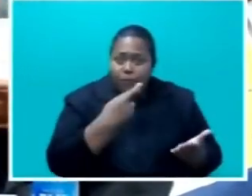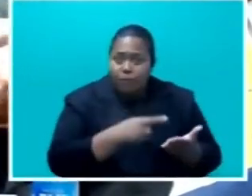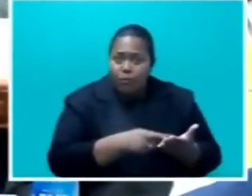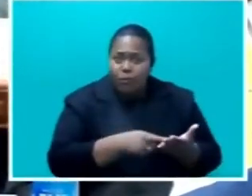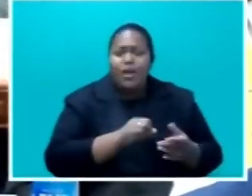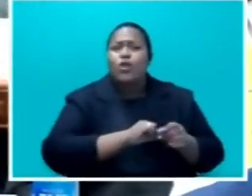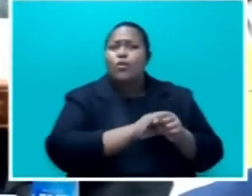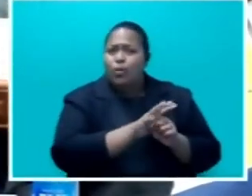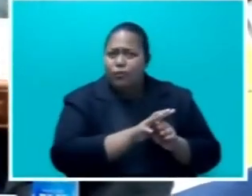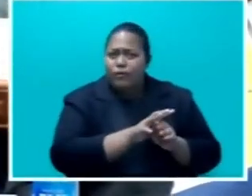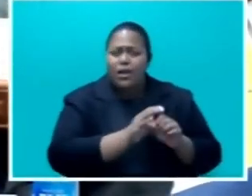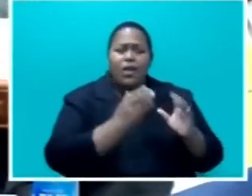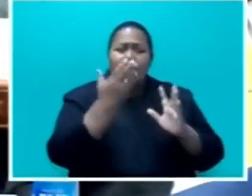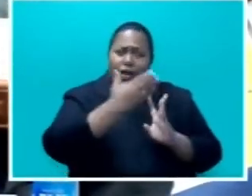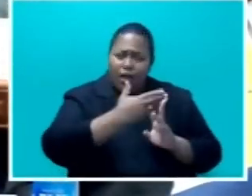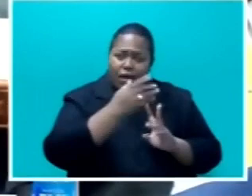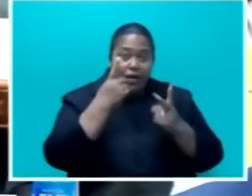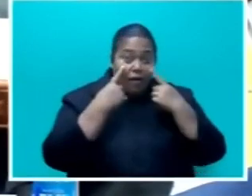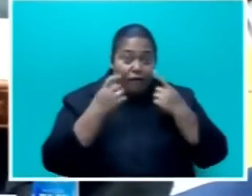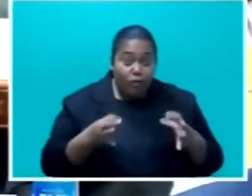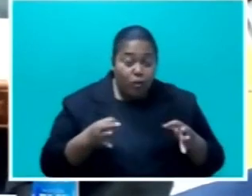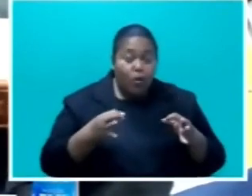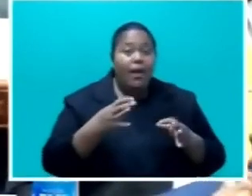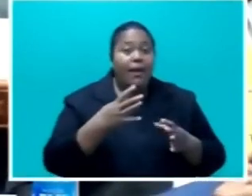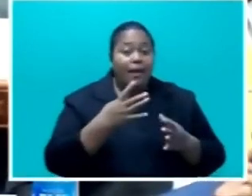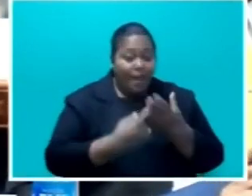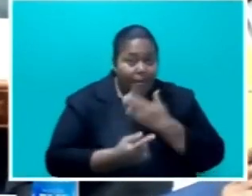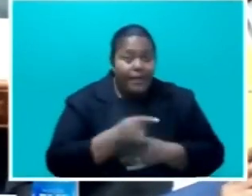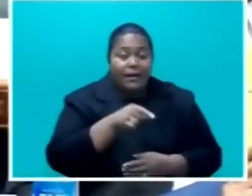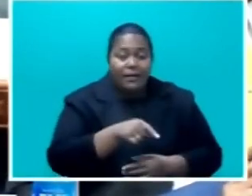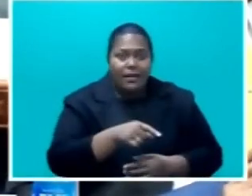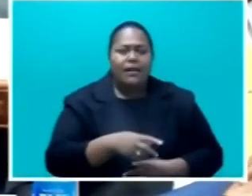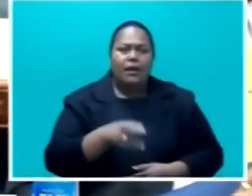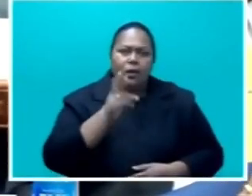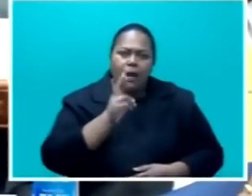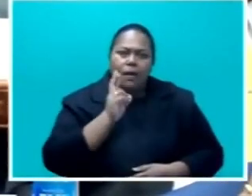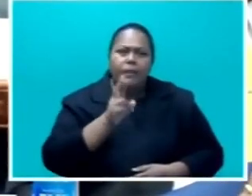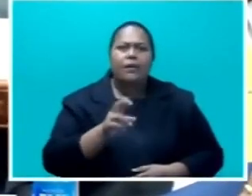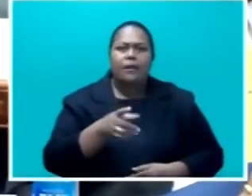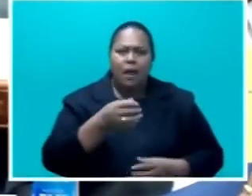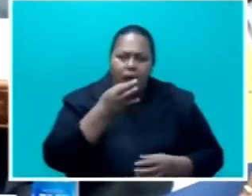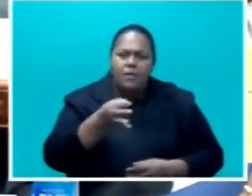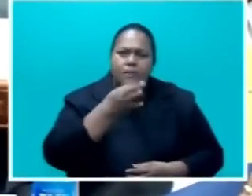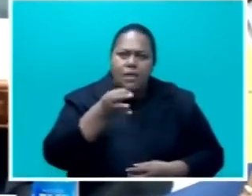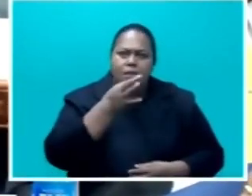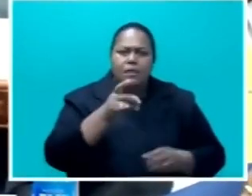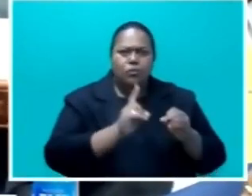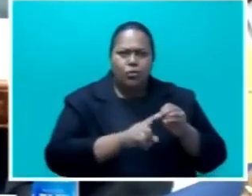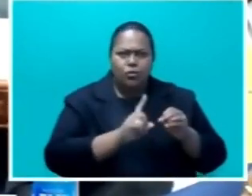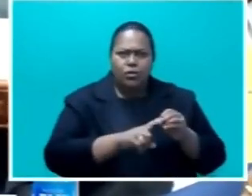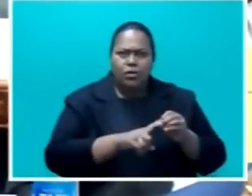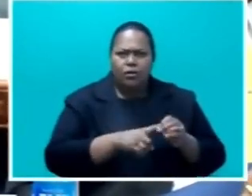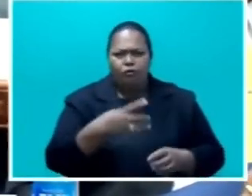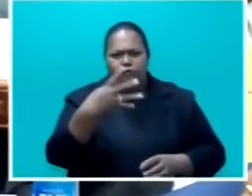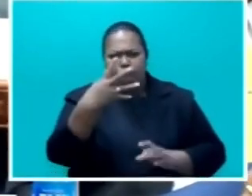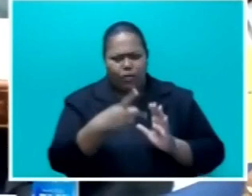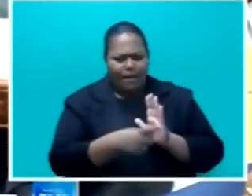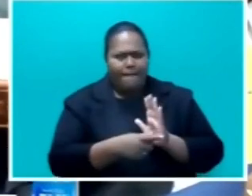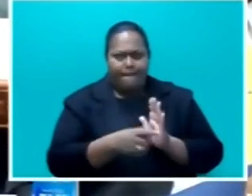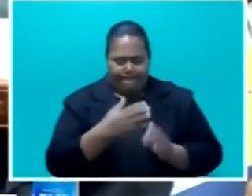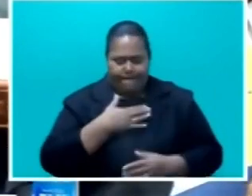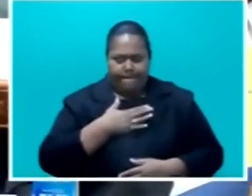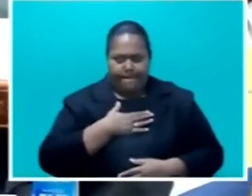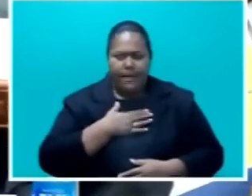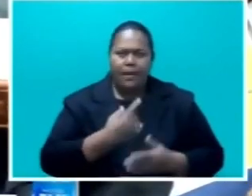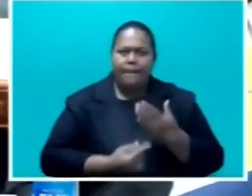COVID, curfew hours, and repeatedly questioned, not once, in my case 4 times, Mr. Speaker.